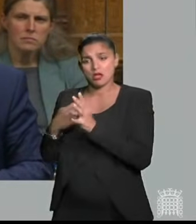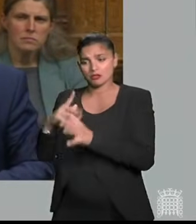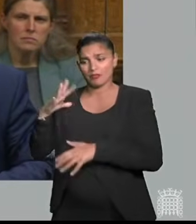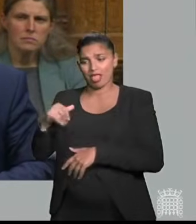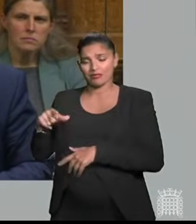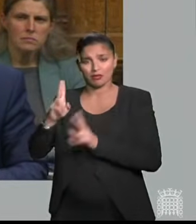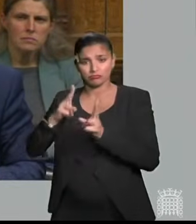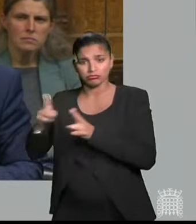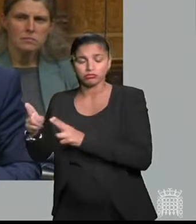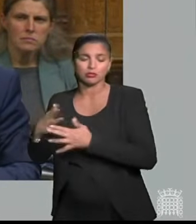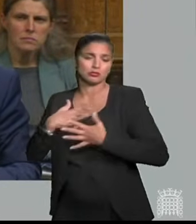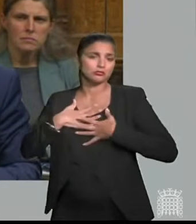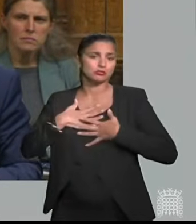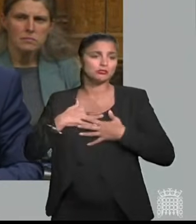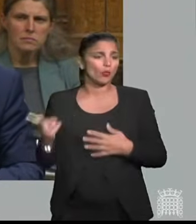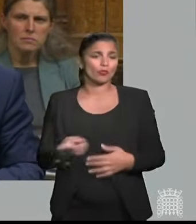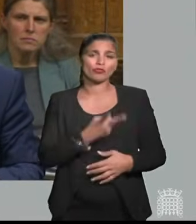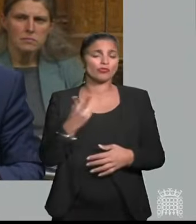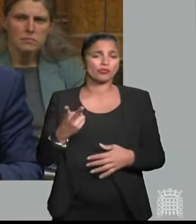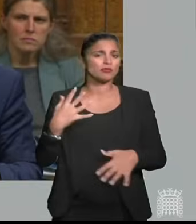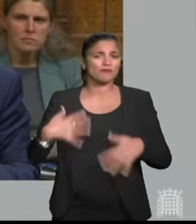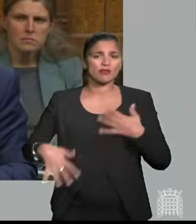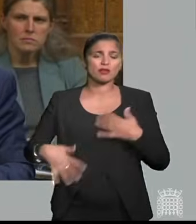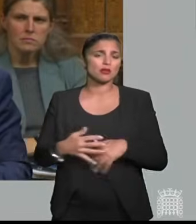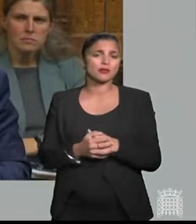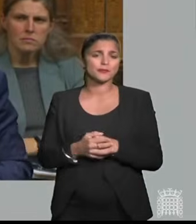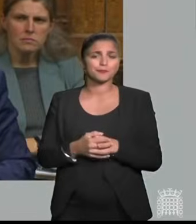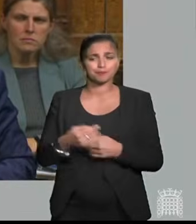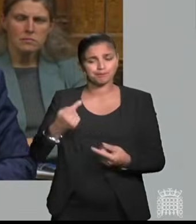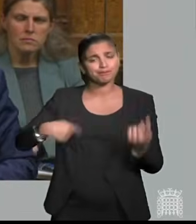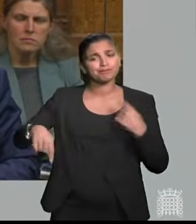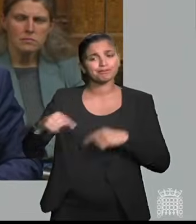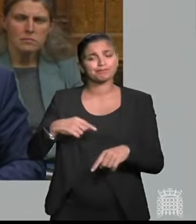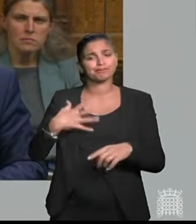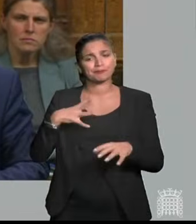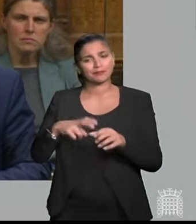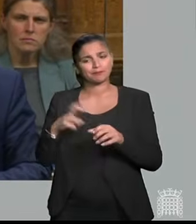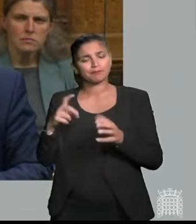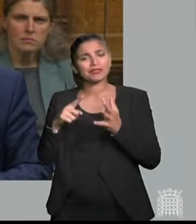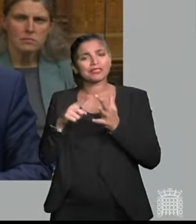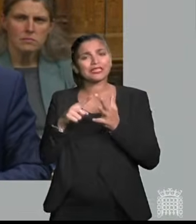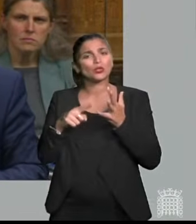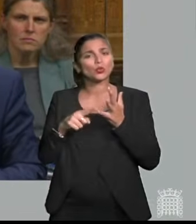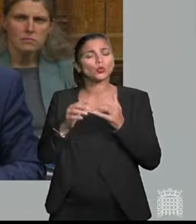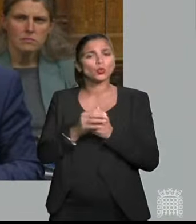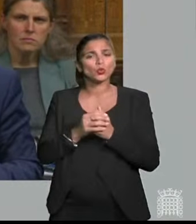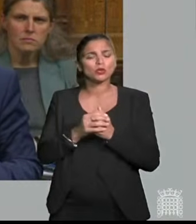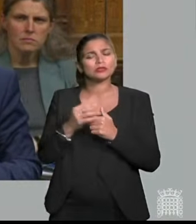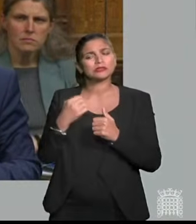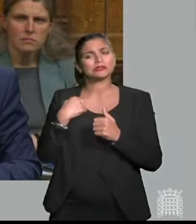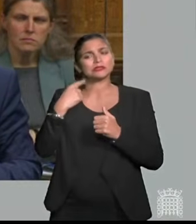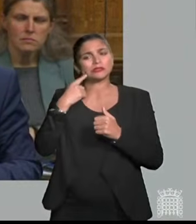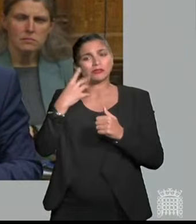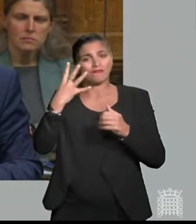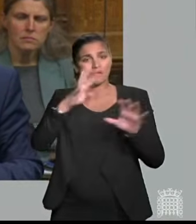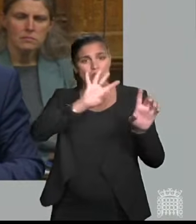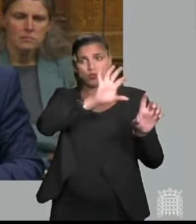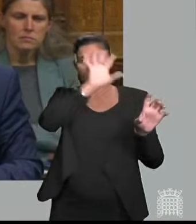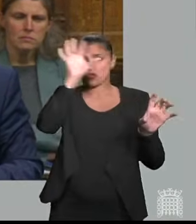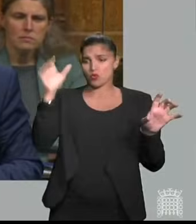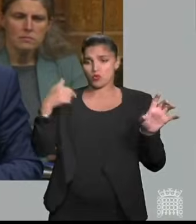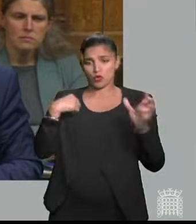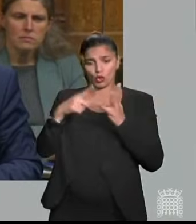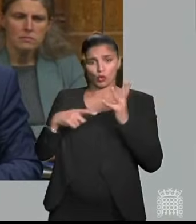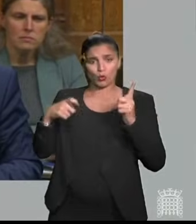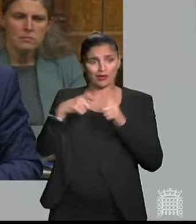Mr. Speaker, having left the European Union, building links and cooperation across the 4 nations of our United Kingdom